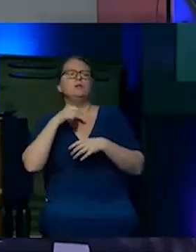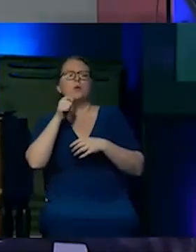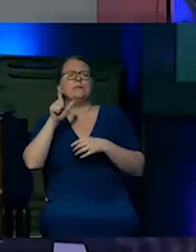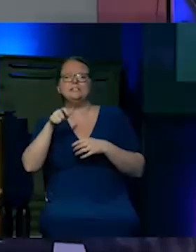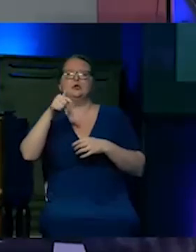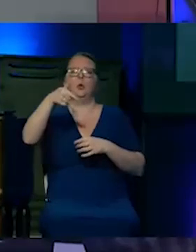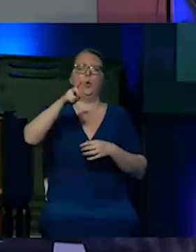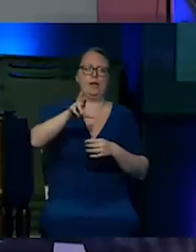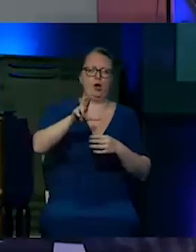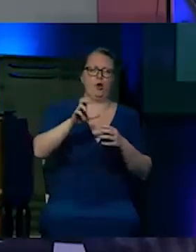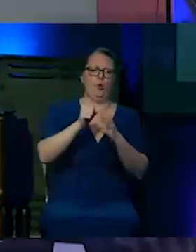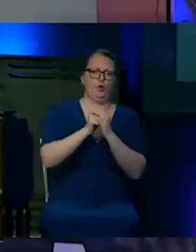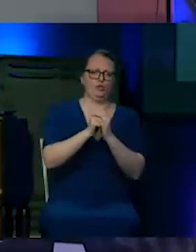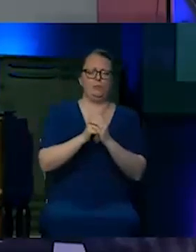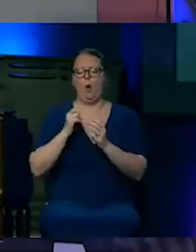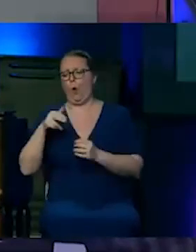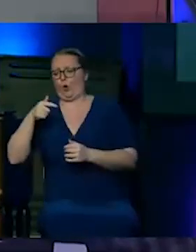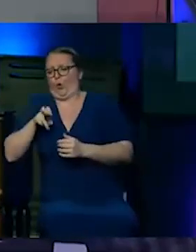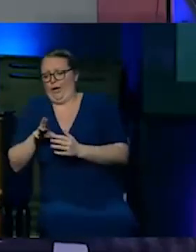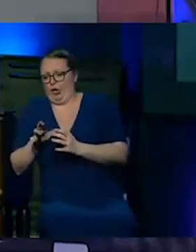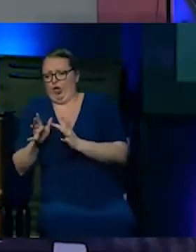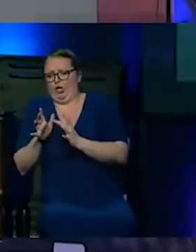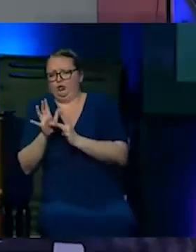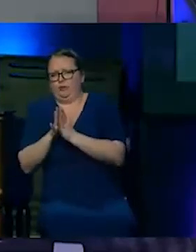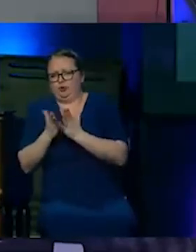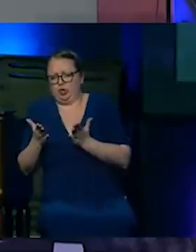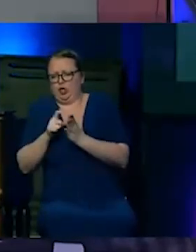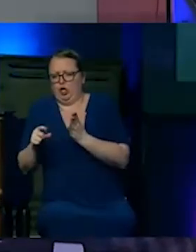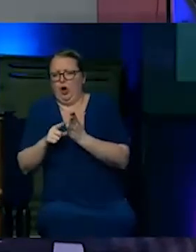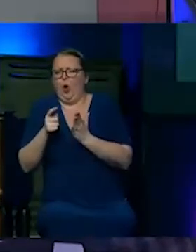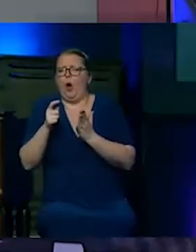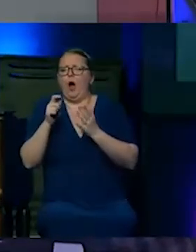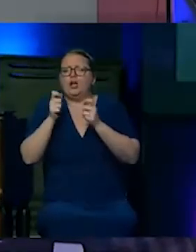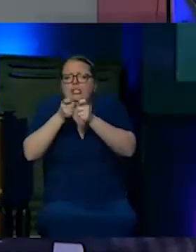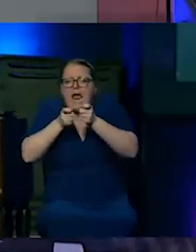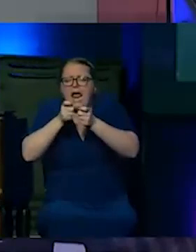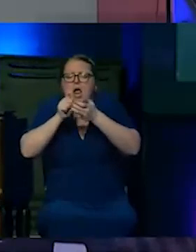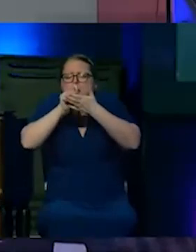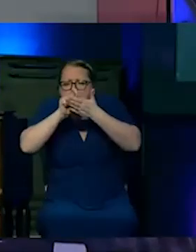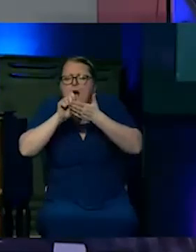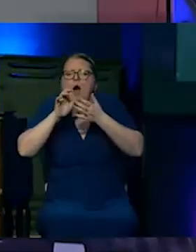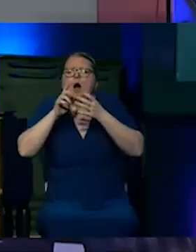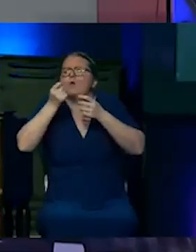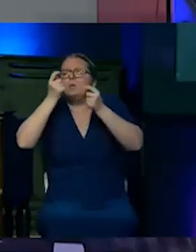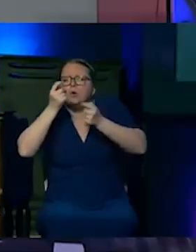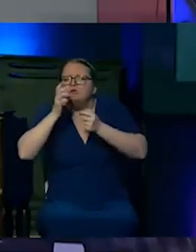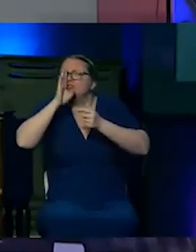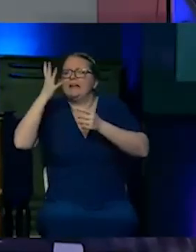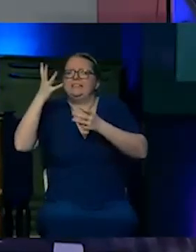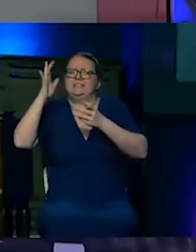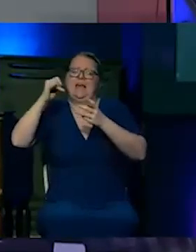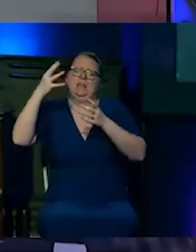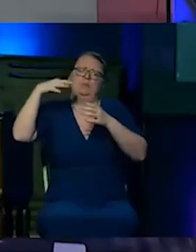queer worship or scripture or make the music queer into a race or remove some sort of essential straightness imbued into